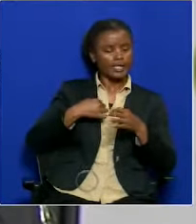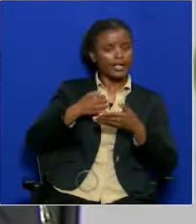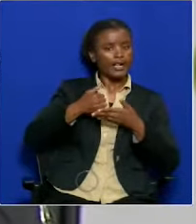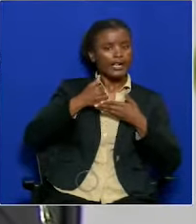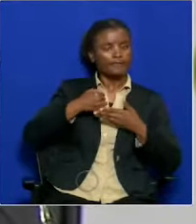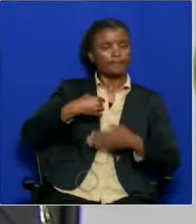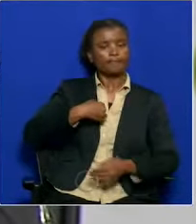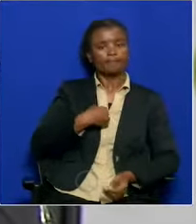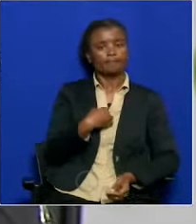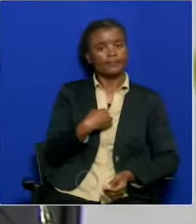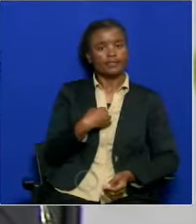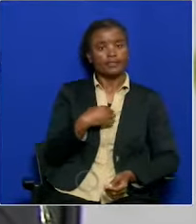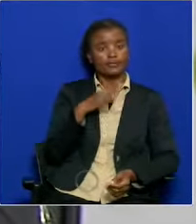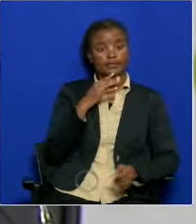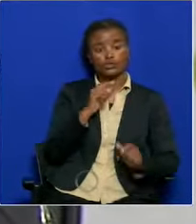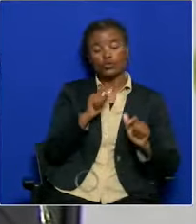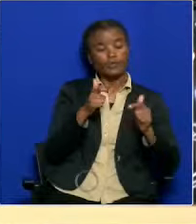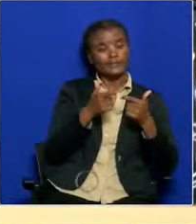commission doesn't see it fit.